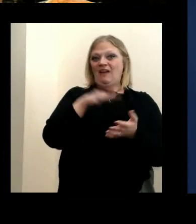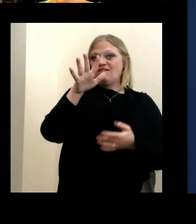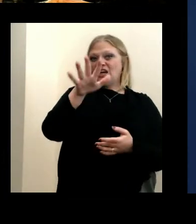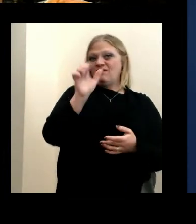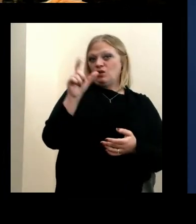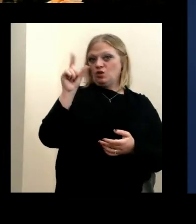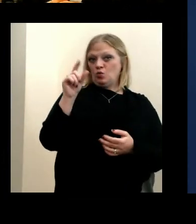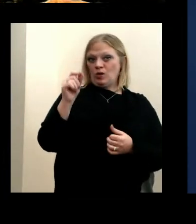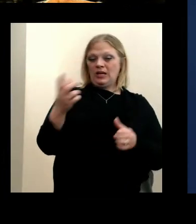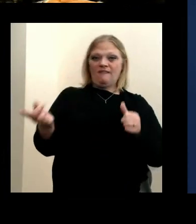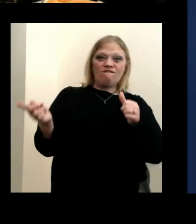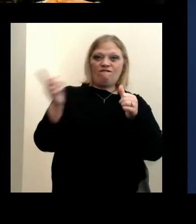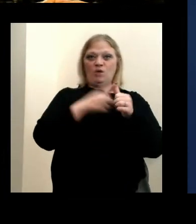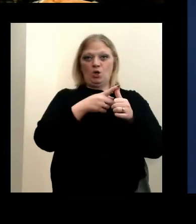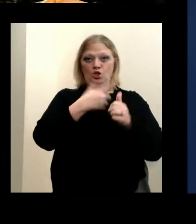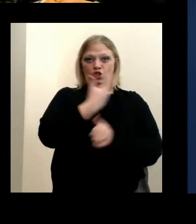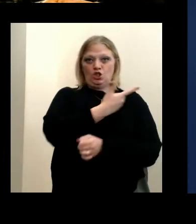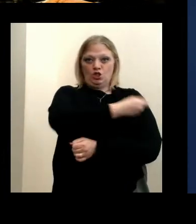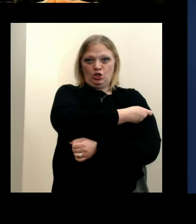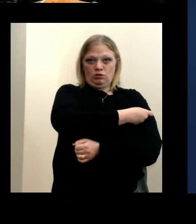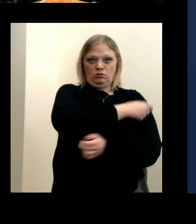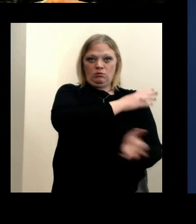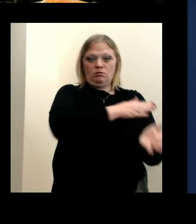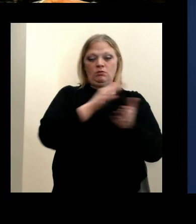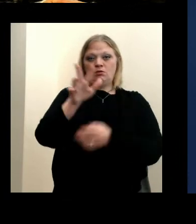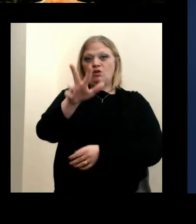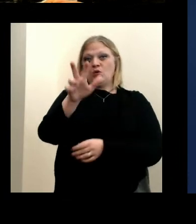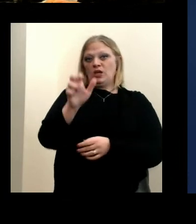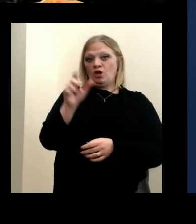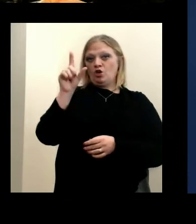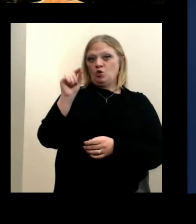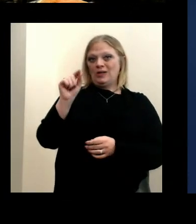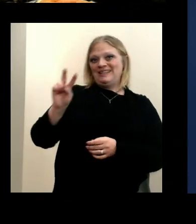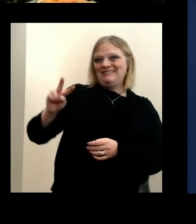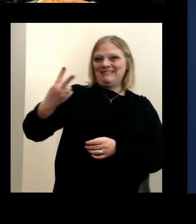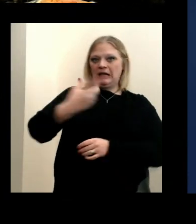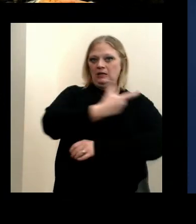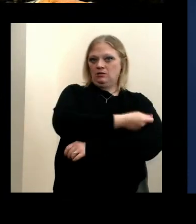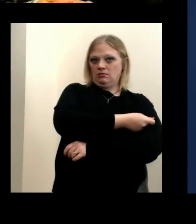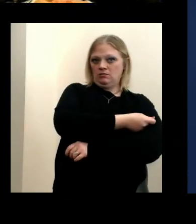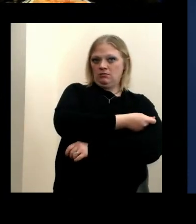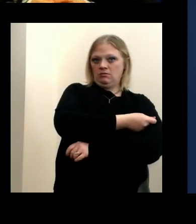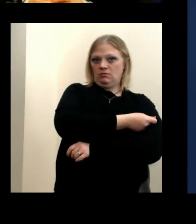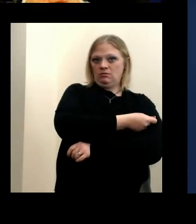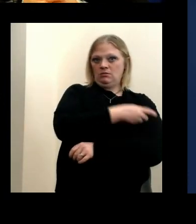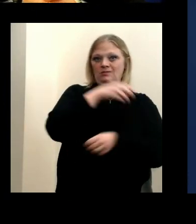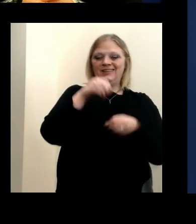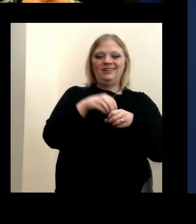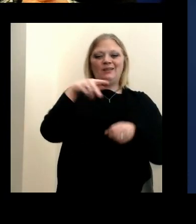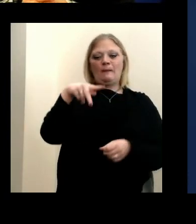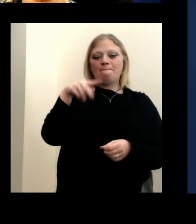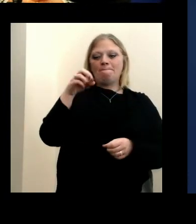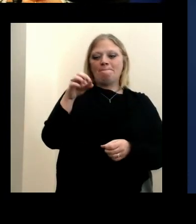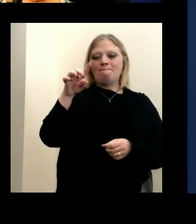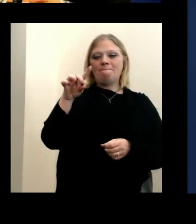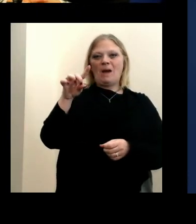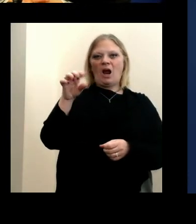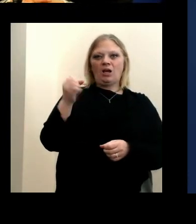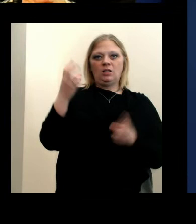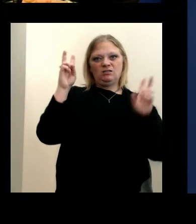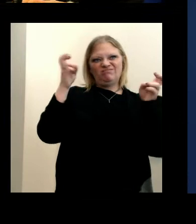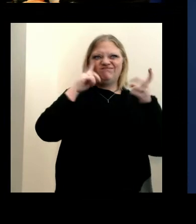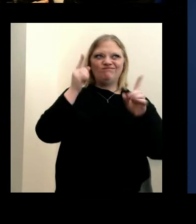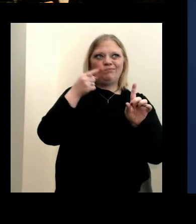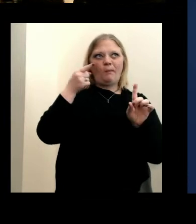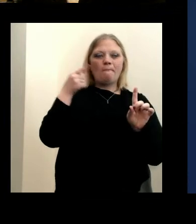16,520 first doses and 320 second doses in our pods since we started vaccinating on